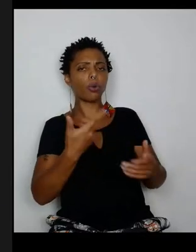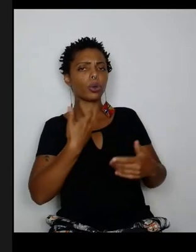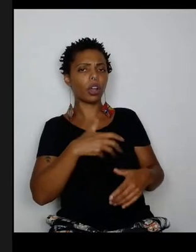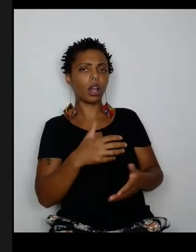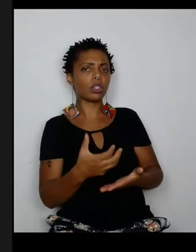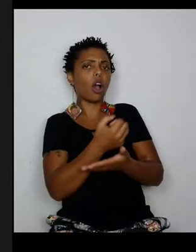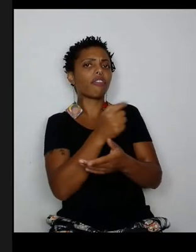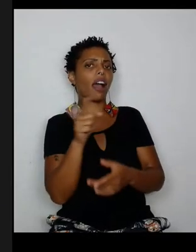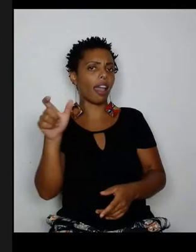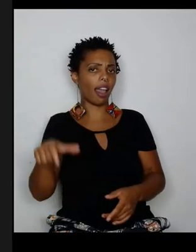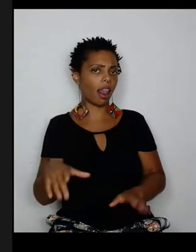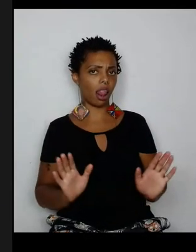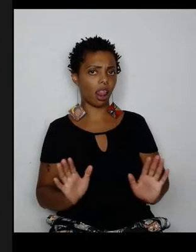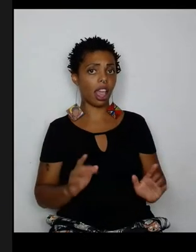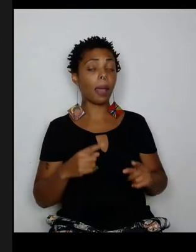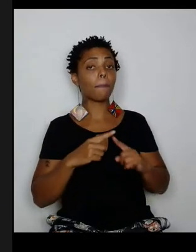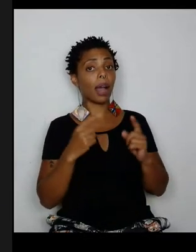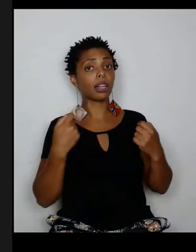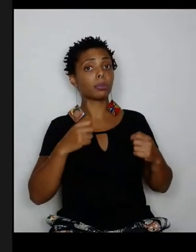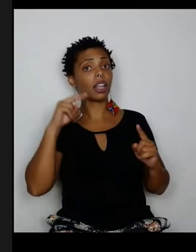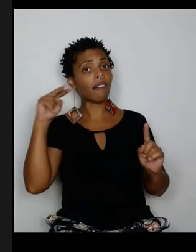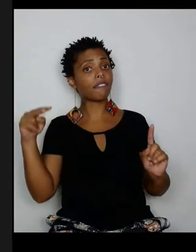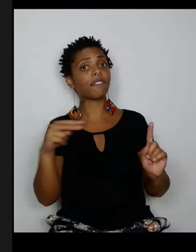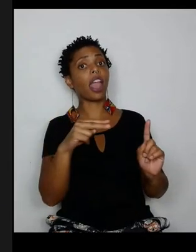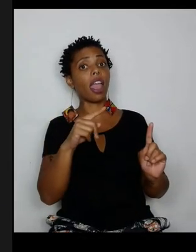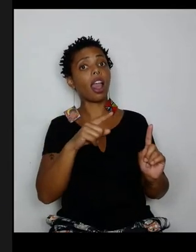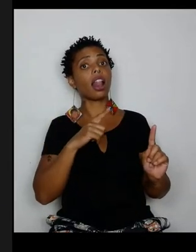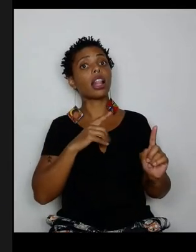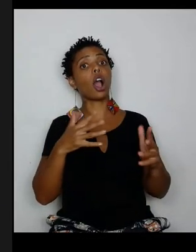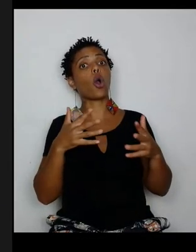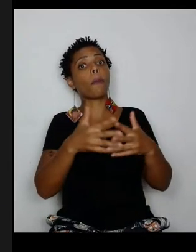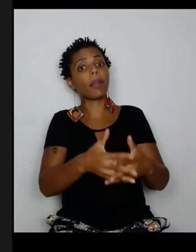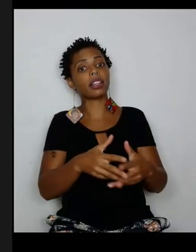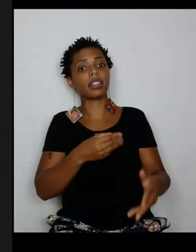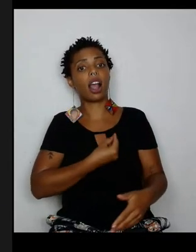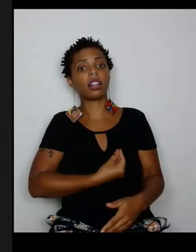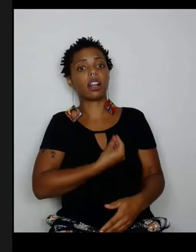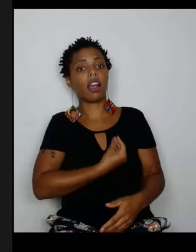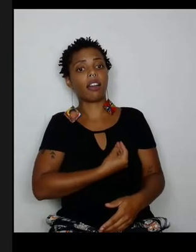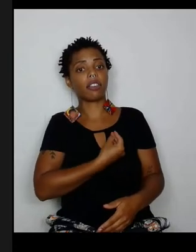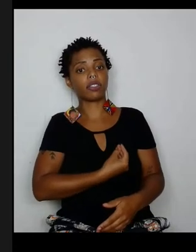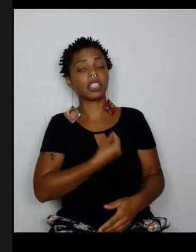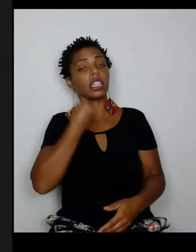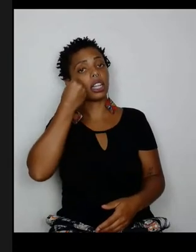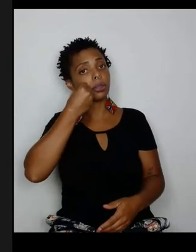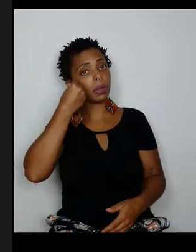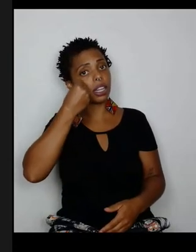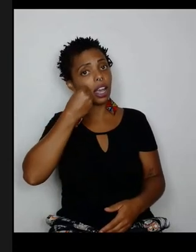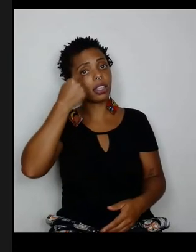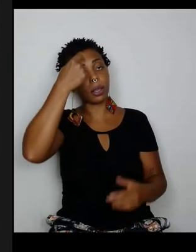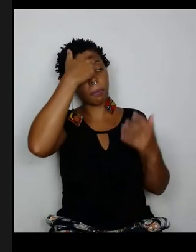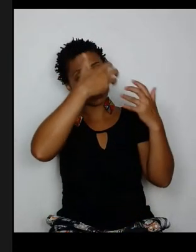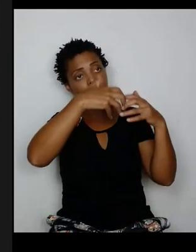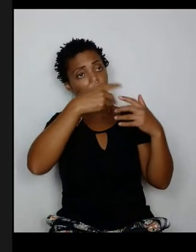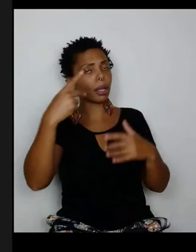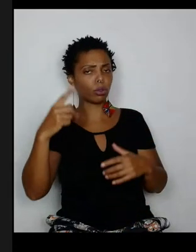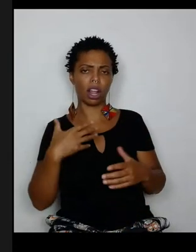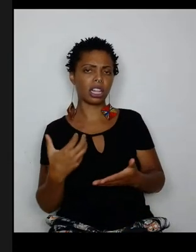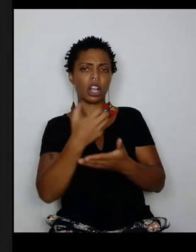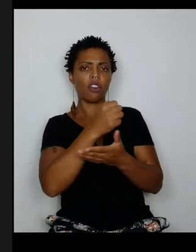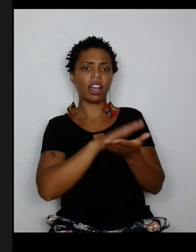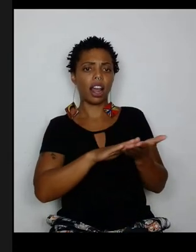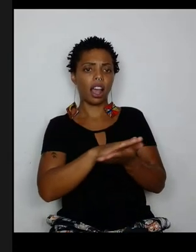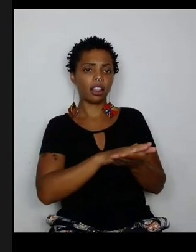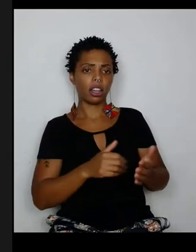full complexity of his life and experience and thought not rescued and he and here's what hasn't been adequately